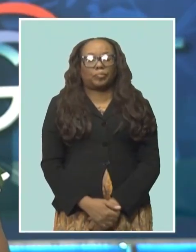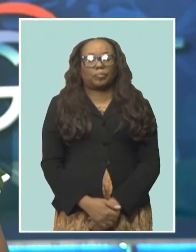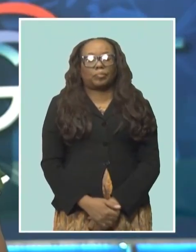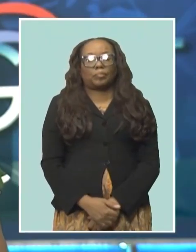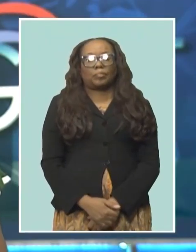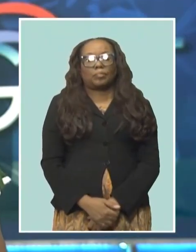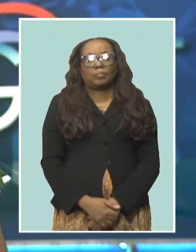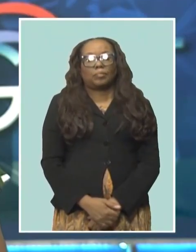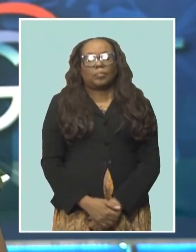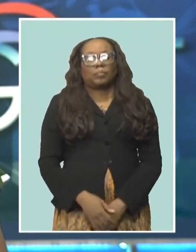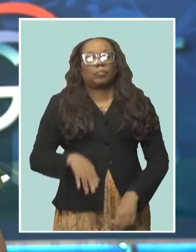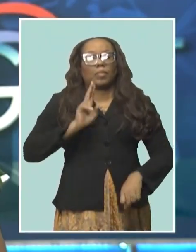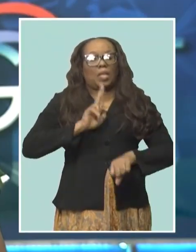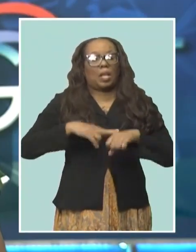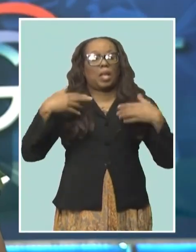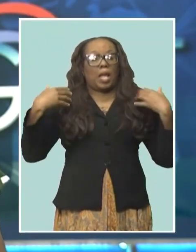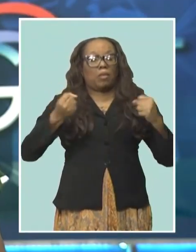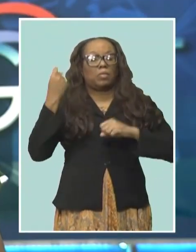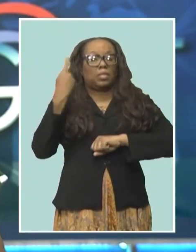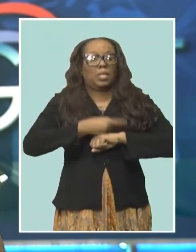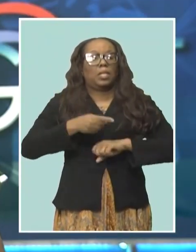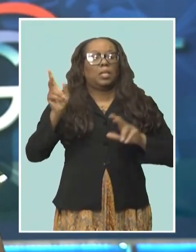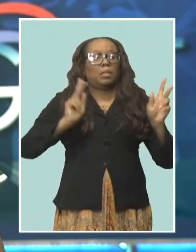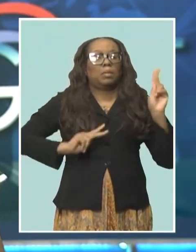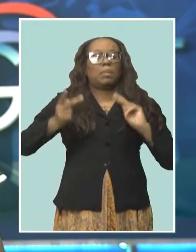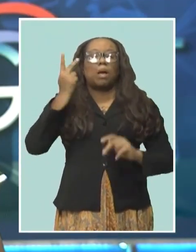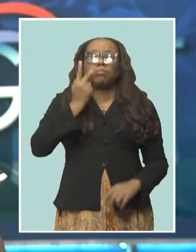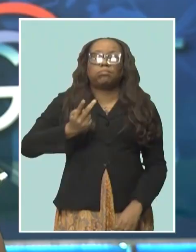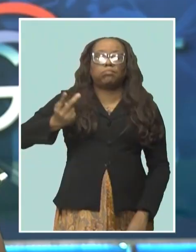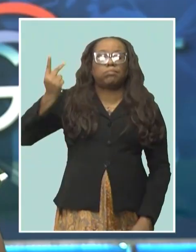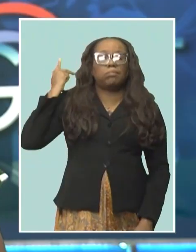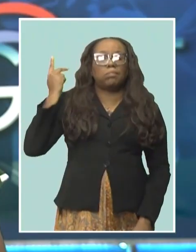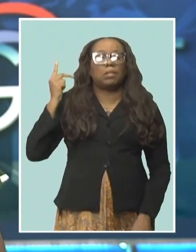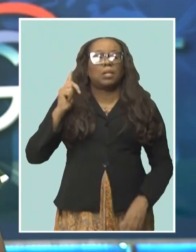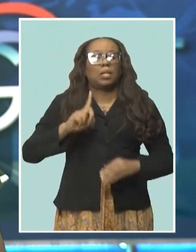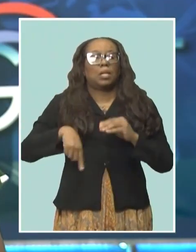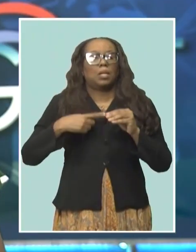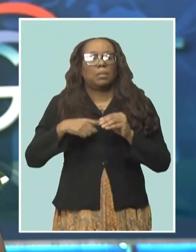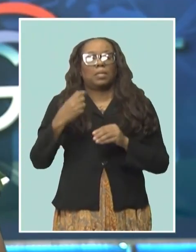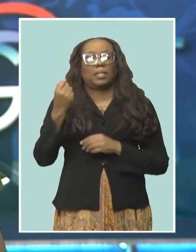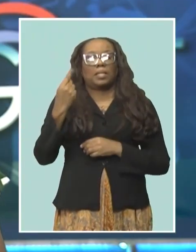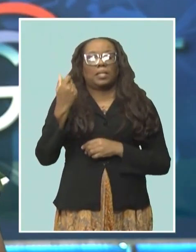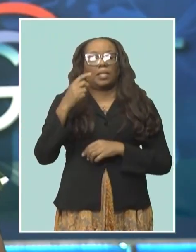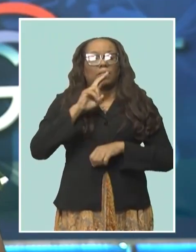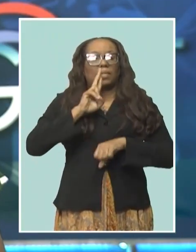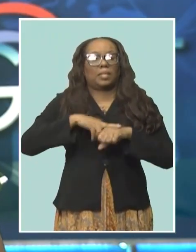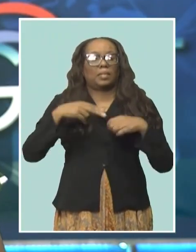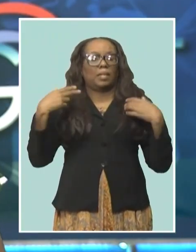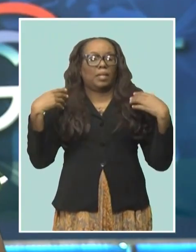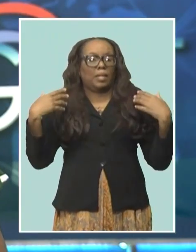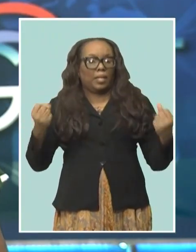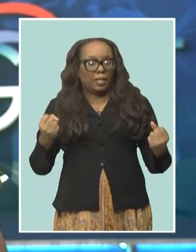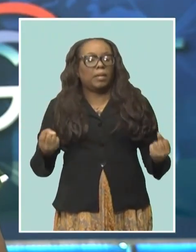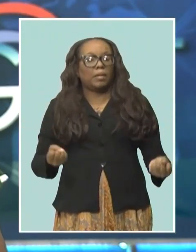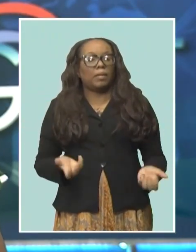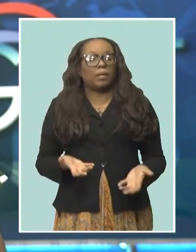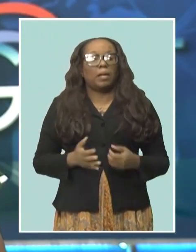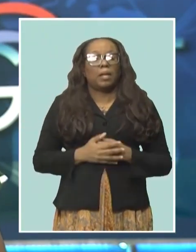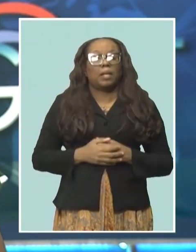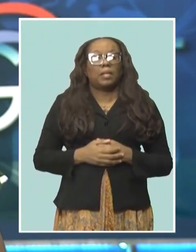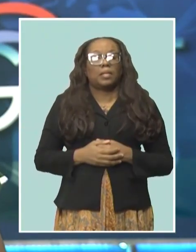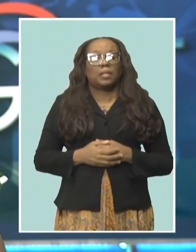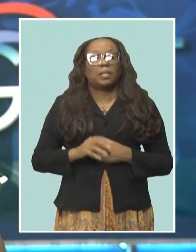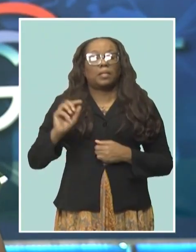National Heroes Day have been reflecting on the lives and legacies of its 11 national heroes and heroines. The day was